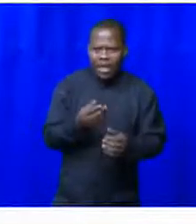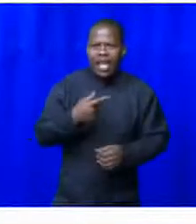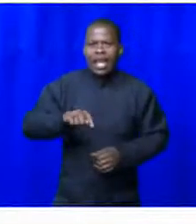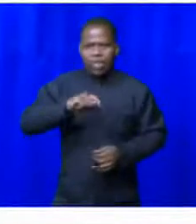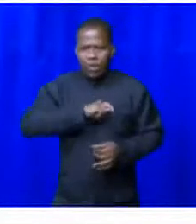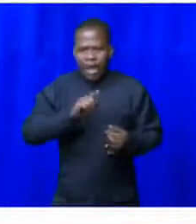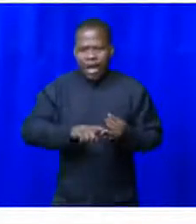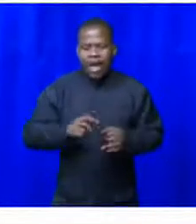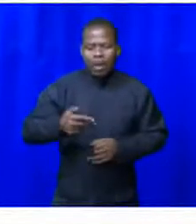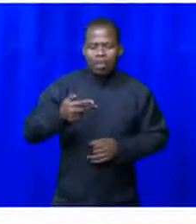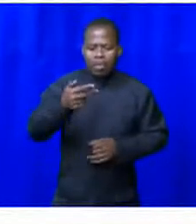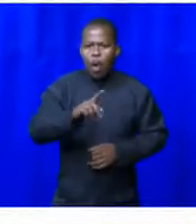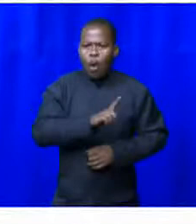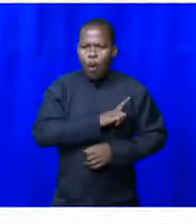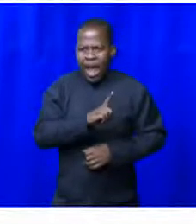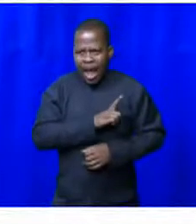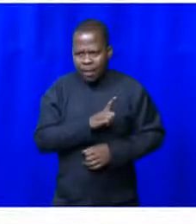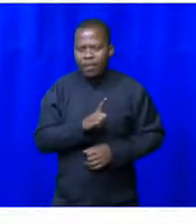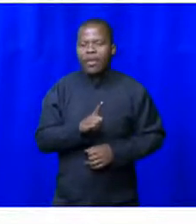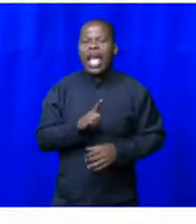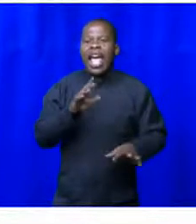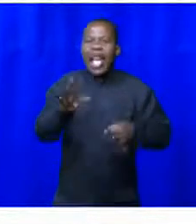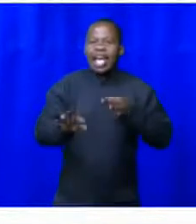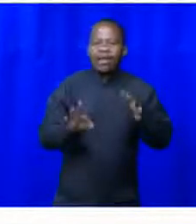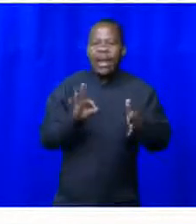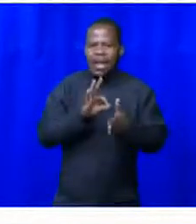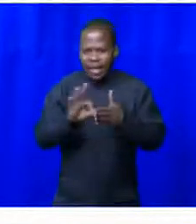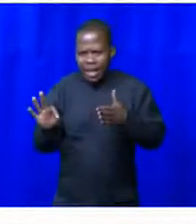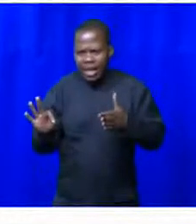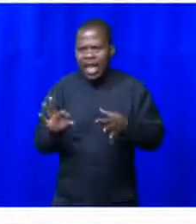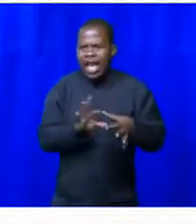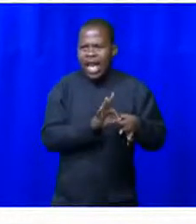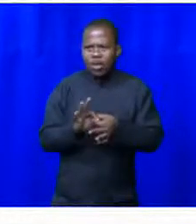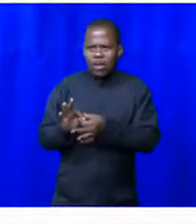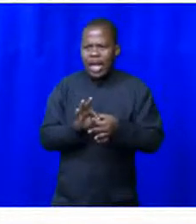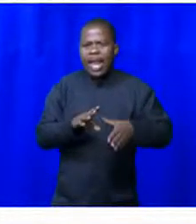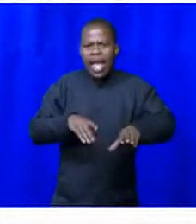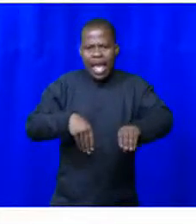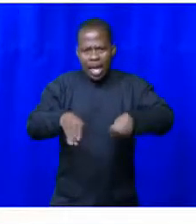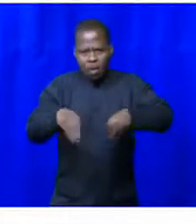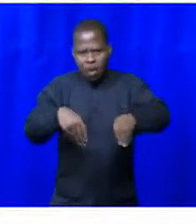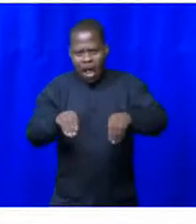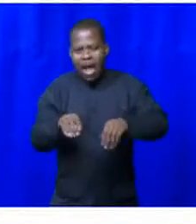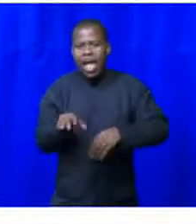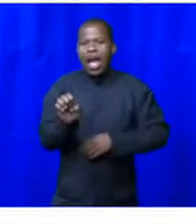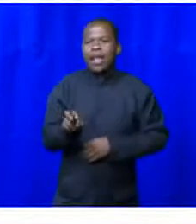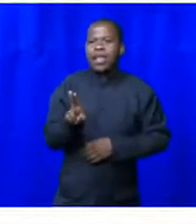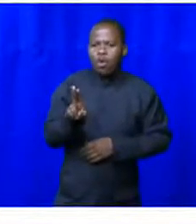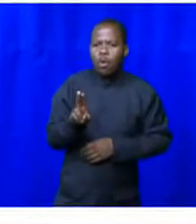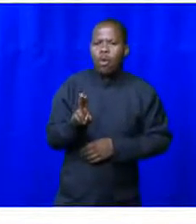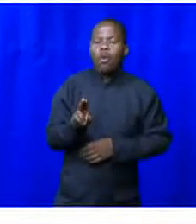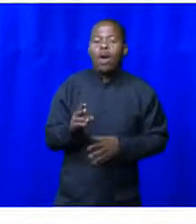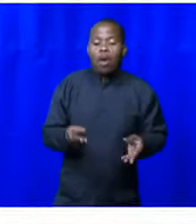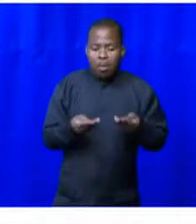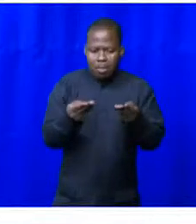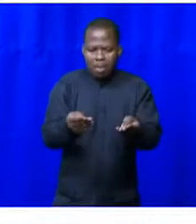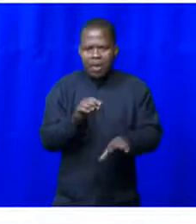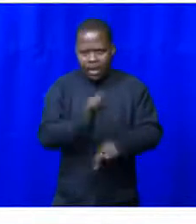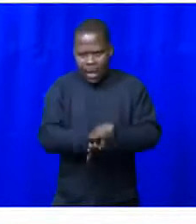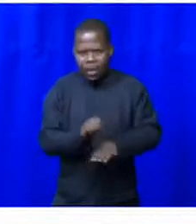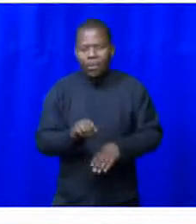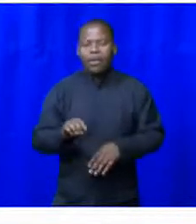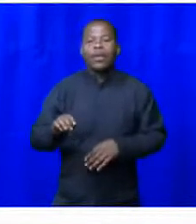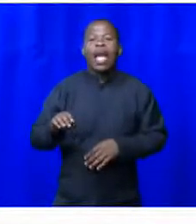ne-Portugal kufaka sifiso sabo enhlanganweni lengamele kudlalisa umdlalo webhola evenkatini lase-Europe. Mengamelo live le-Ukraine